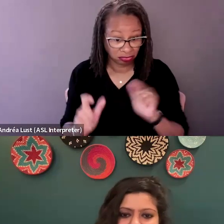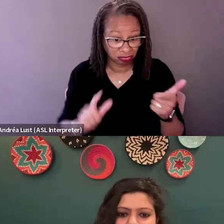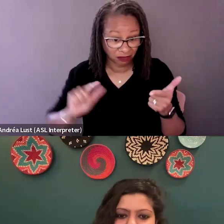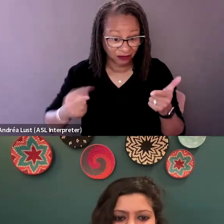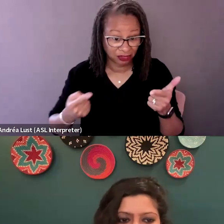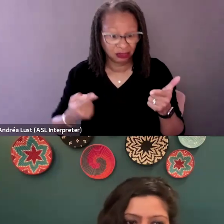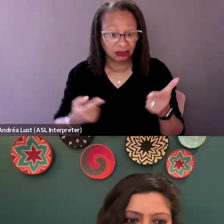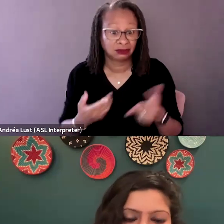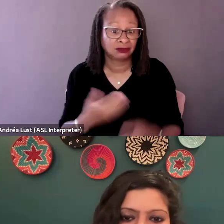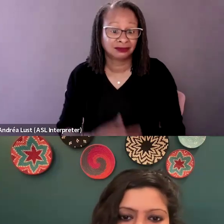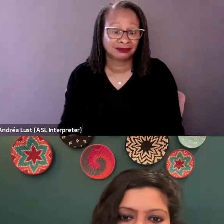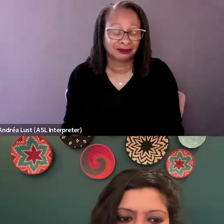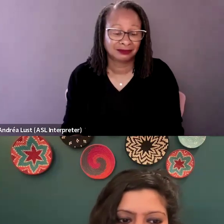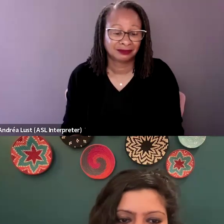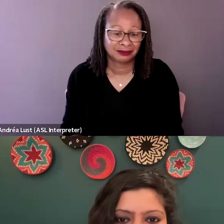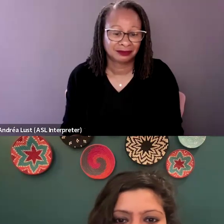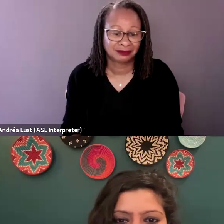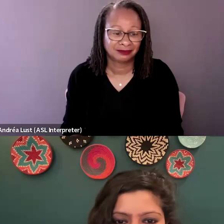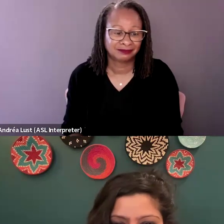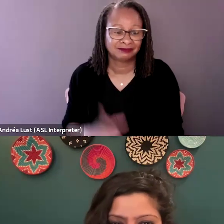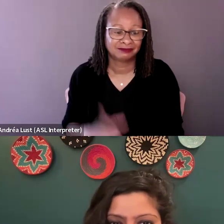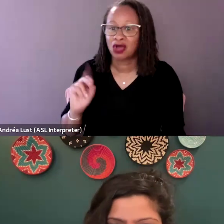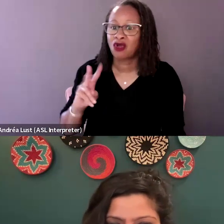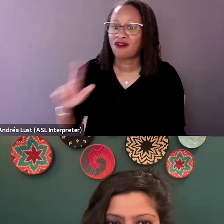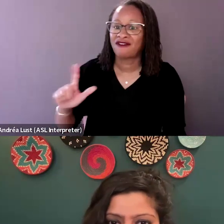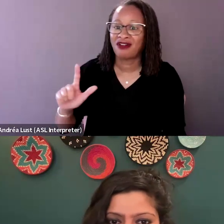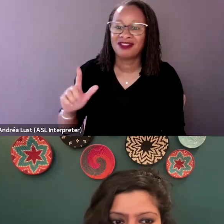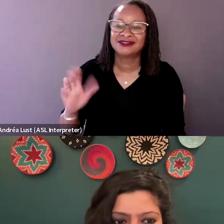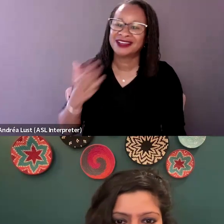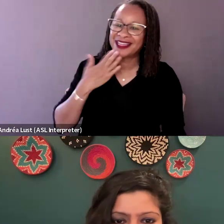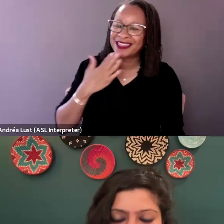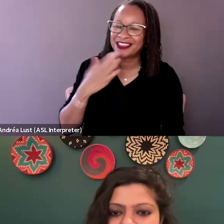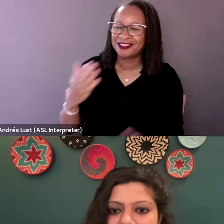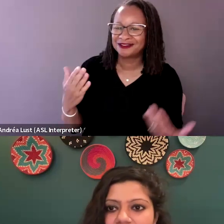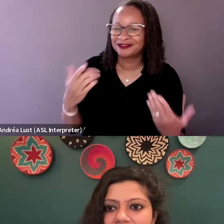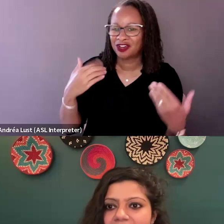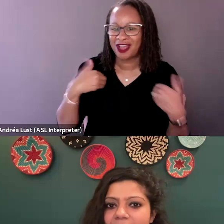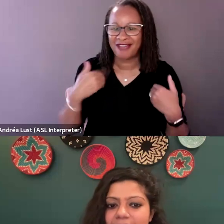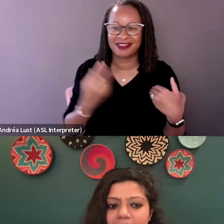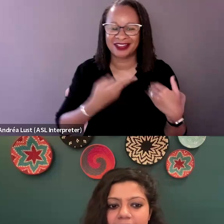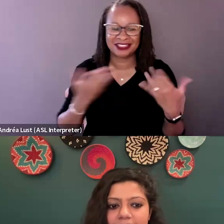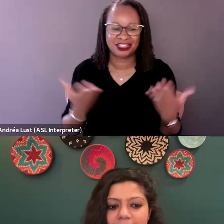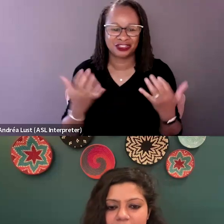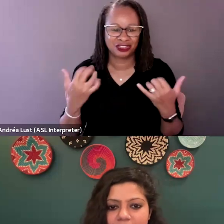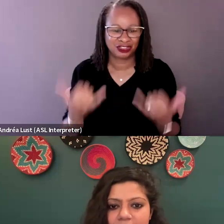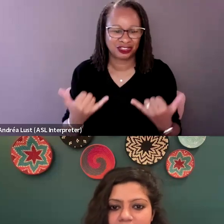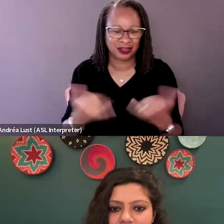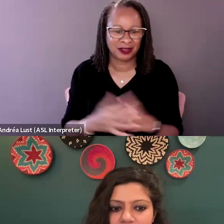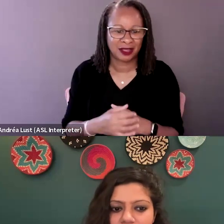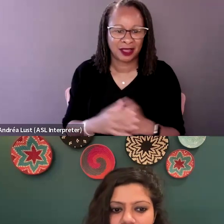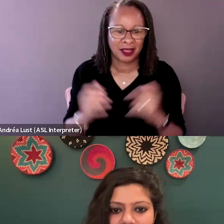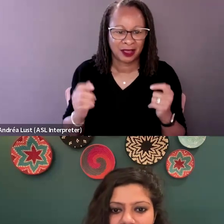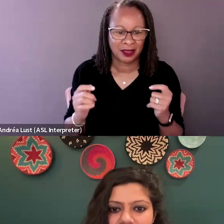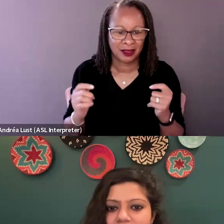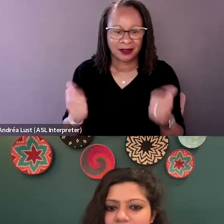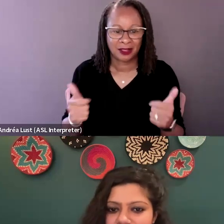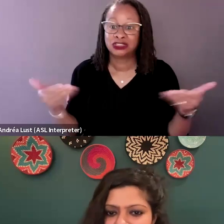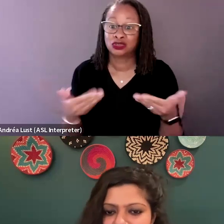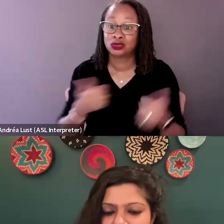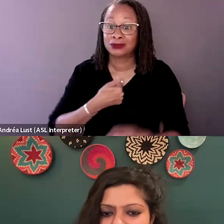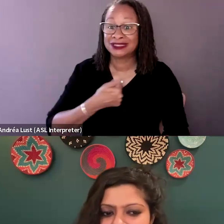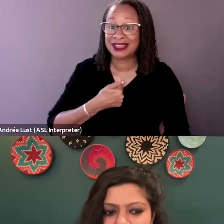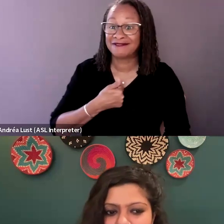West, particularly from US or Europe. And I'm hoping through this conversation with Koval and Shaunak, they can help